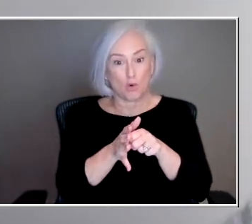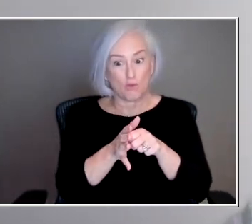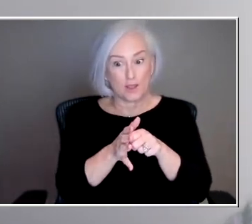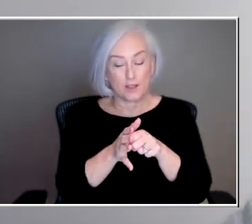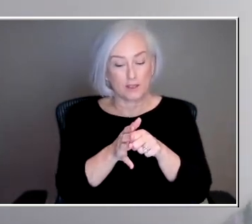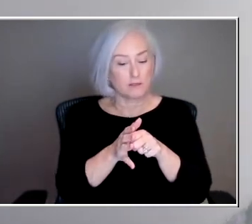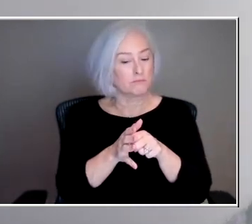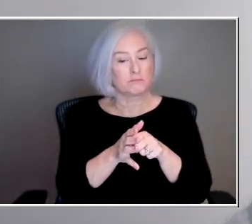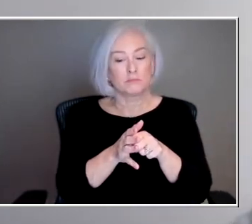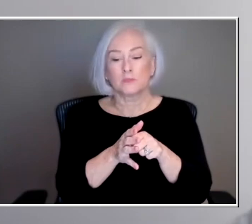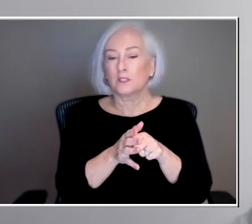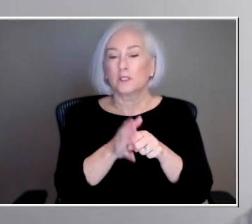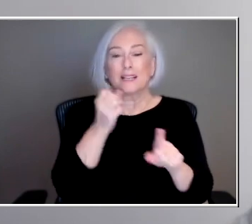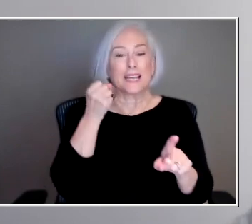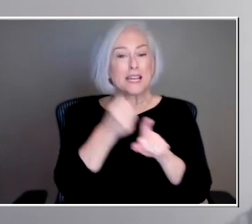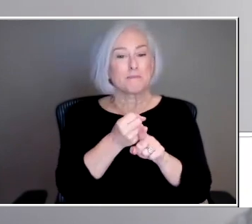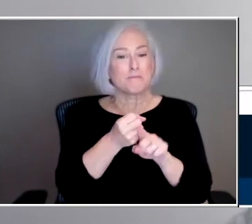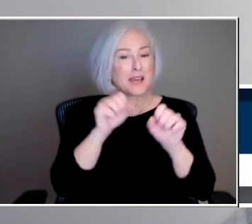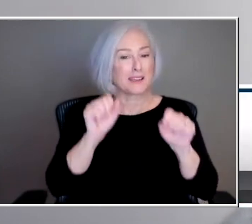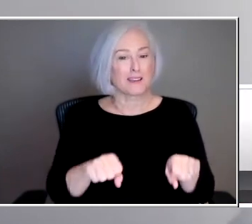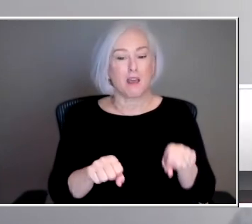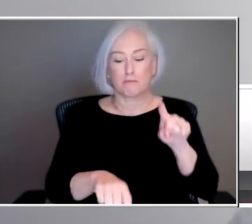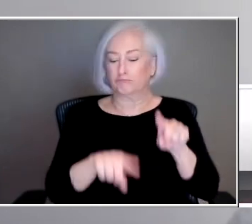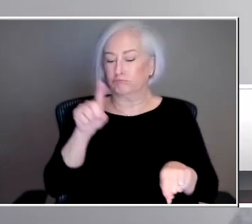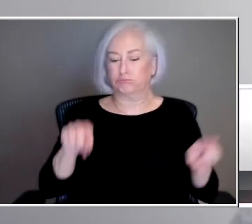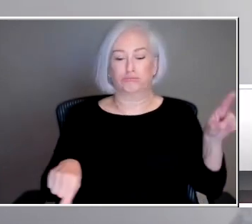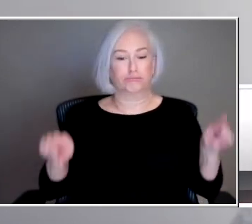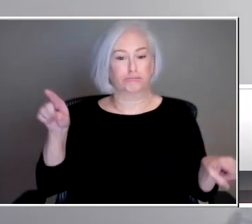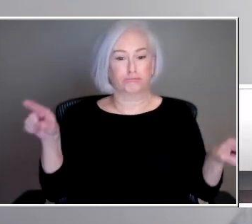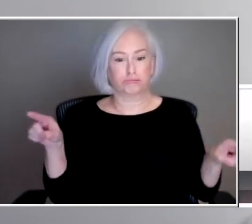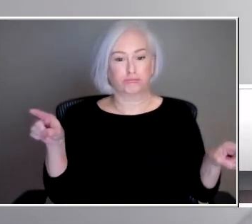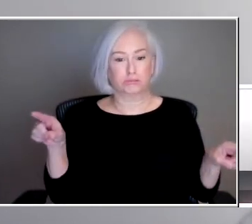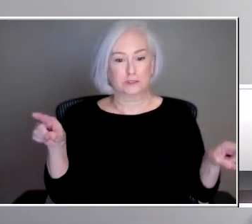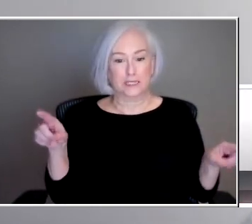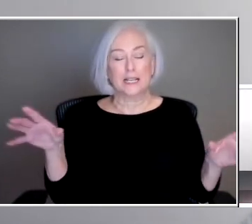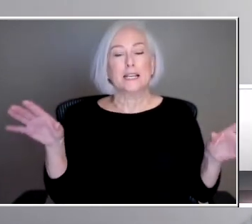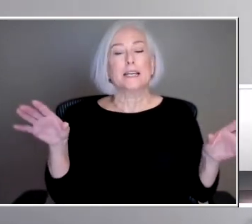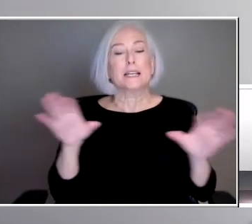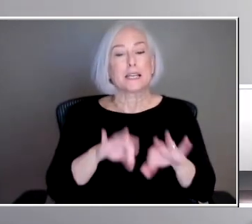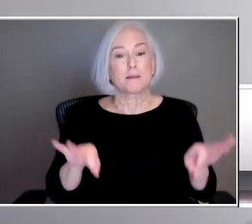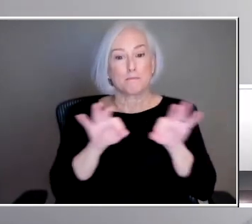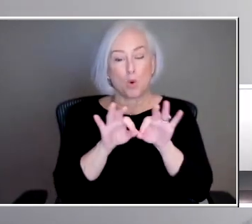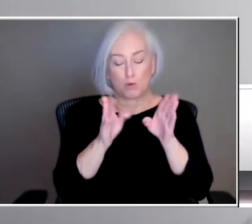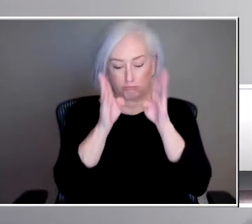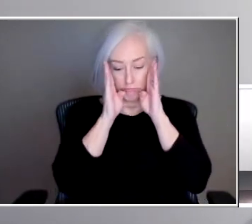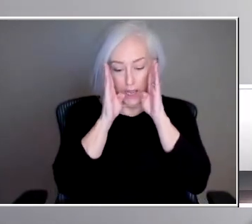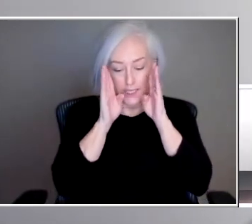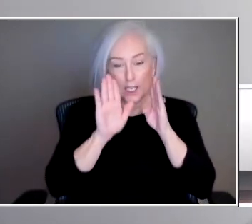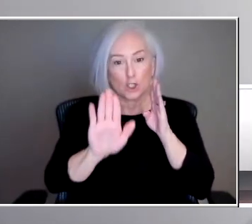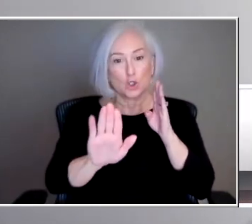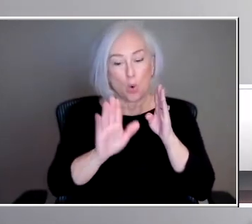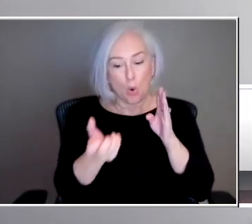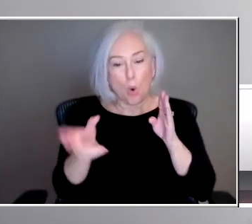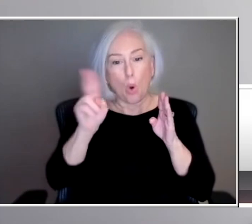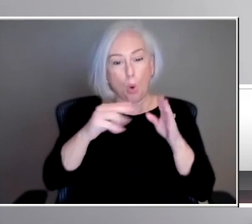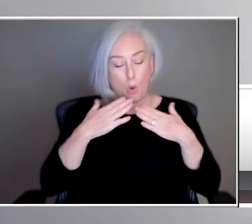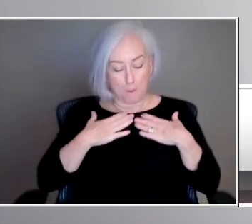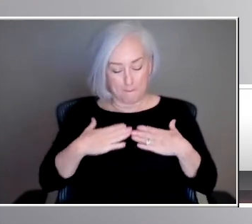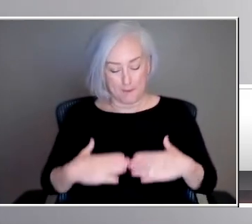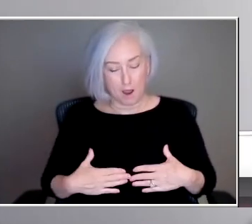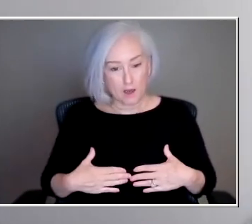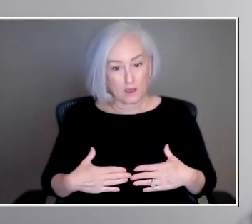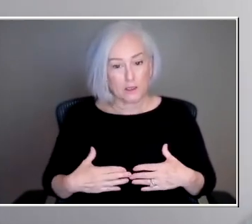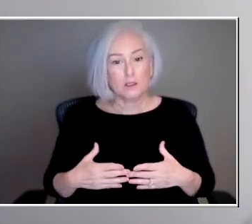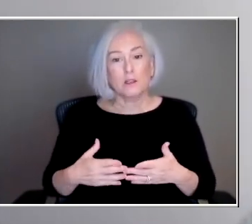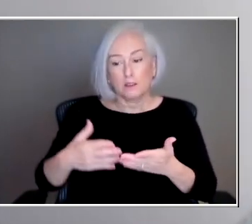people. And so it's important to listen to your own body and talk with your own doctor about the symptoms that you're